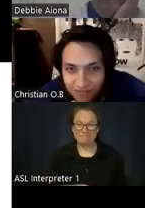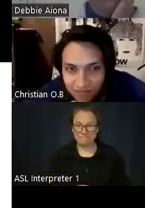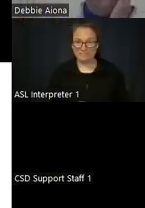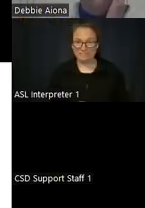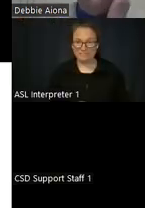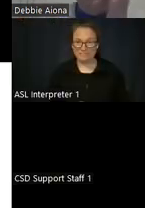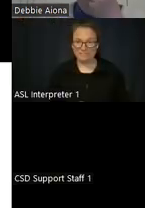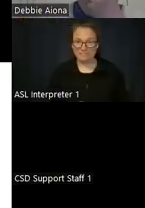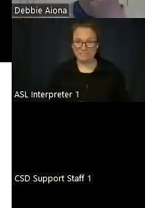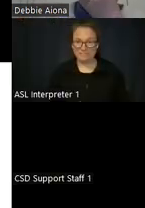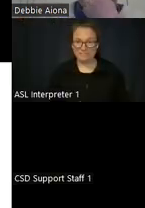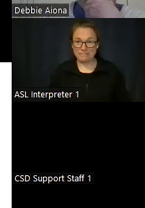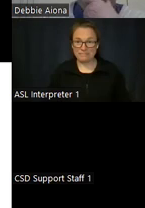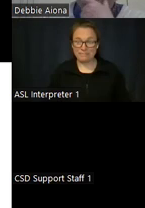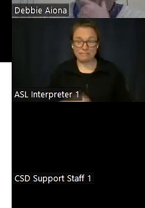is there